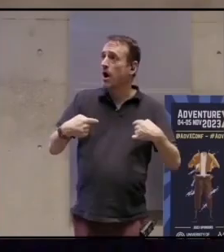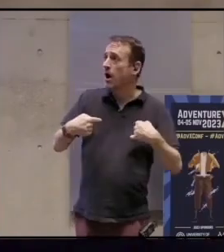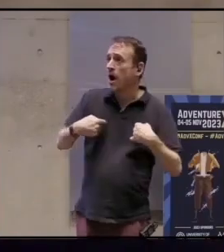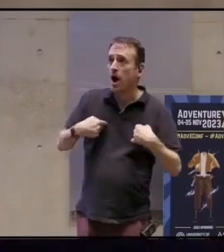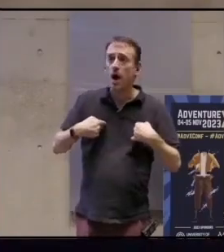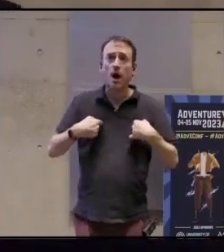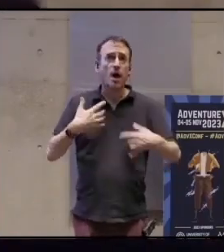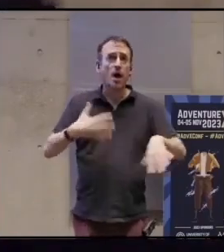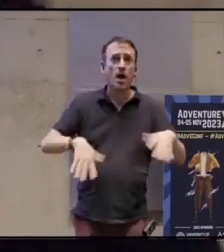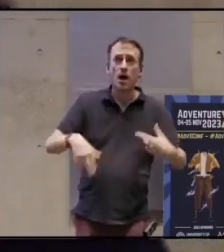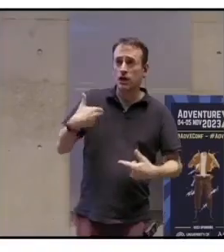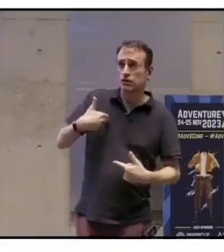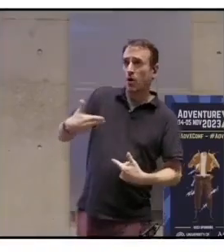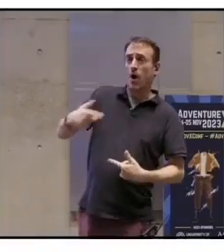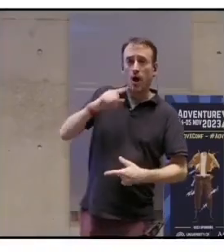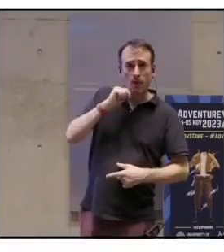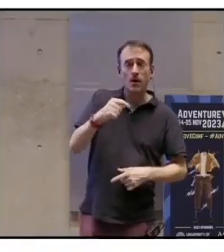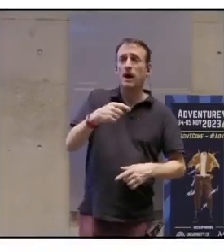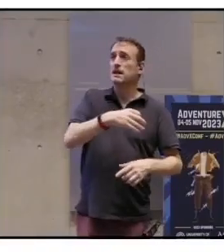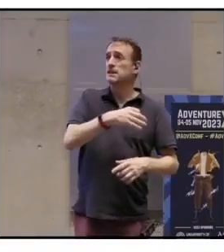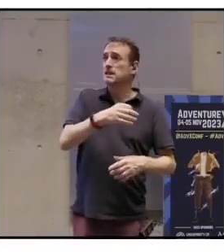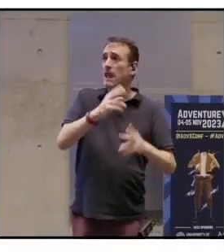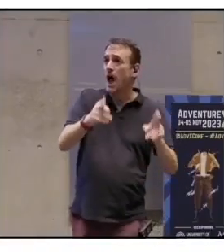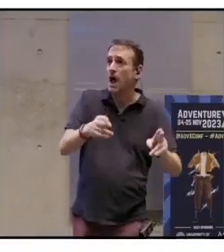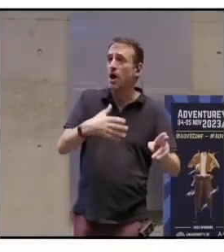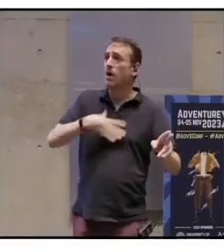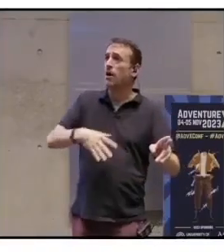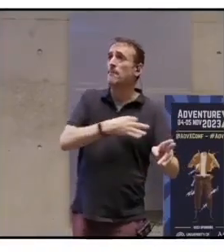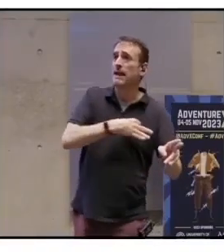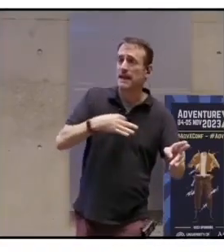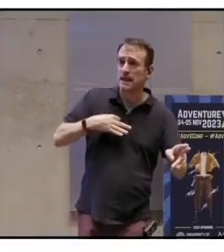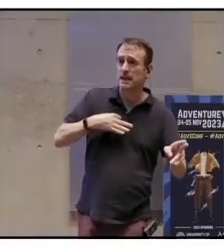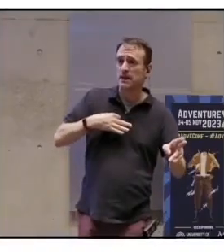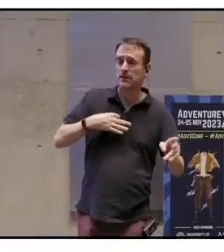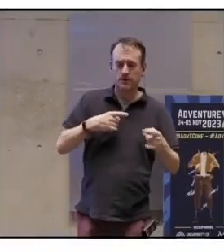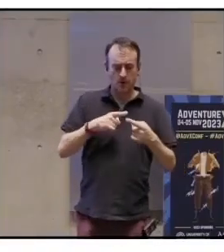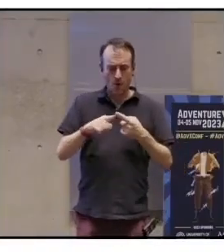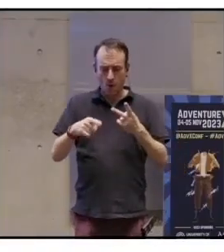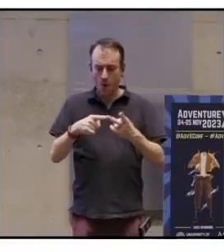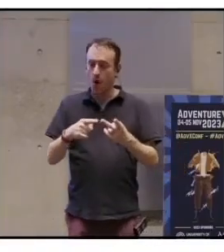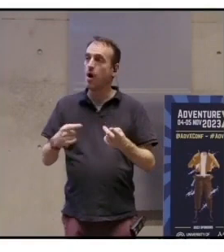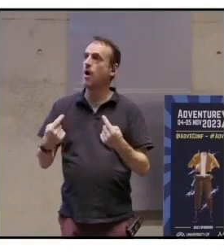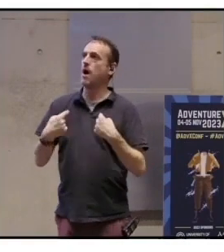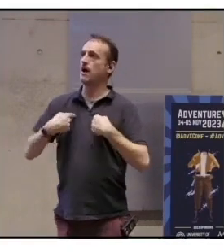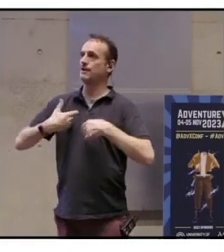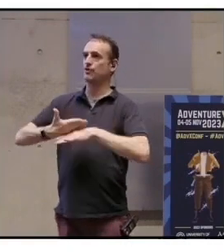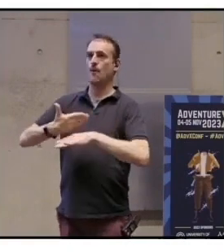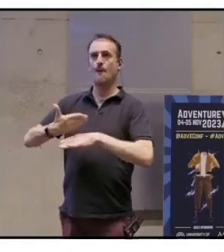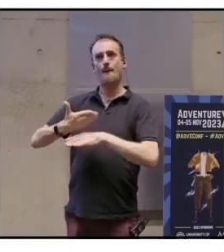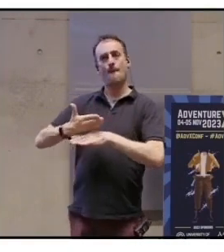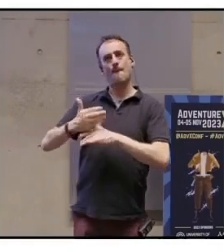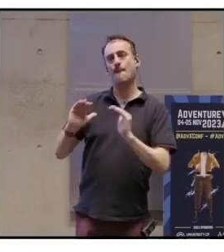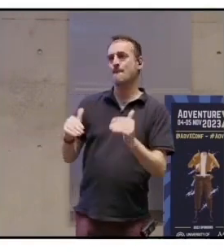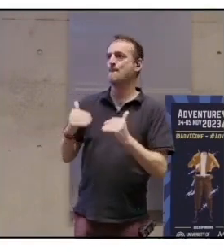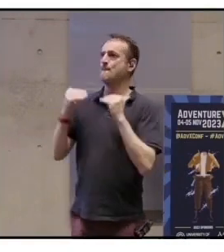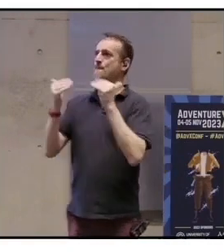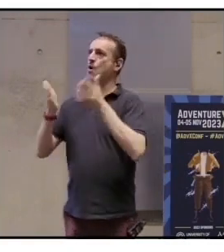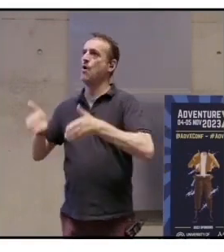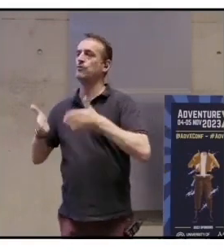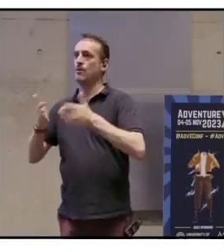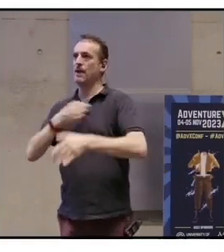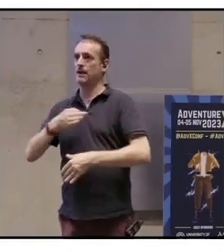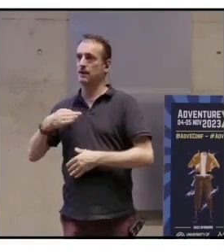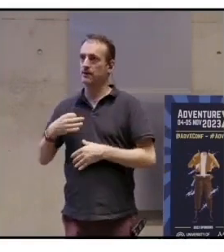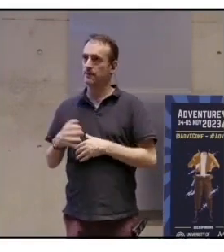earliest convenience. Ask for a sneer. Facial expressions come through. Frowning